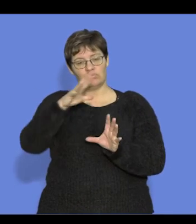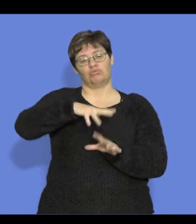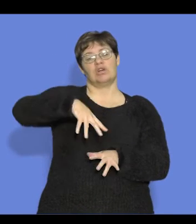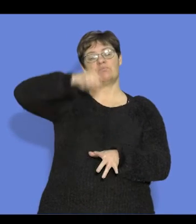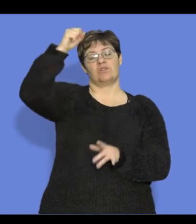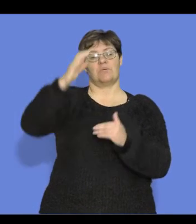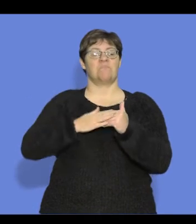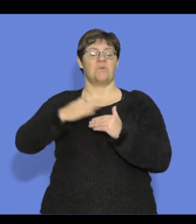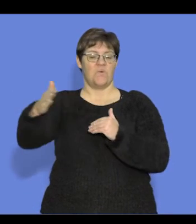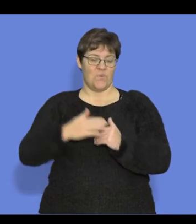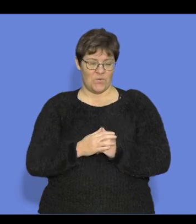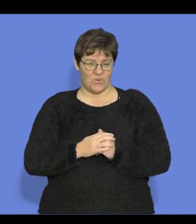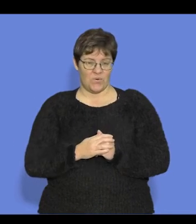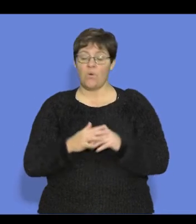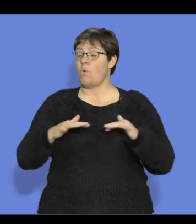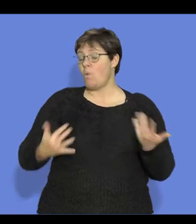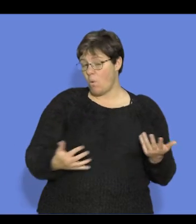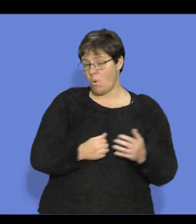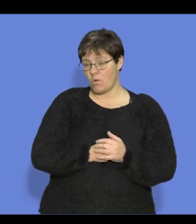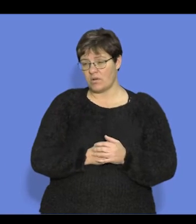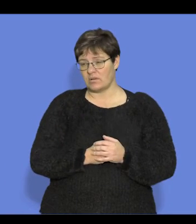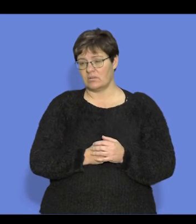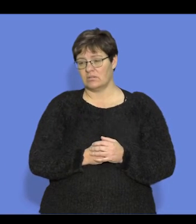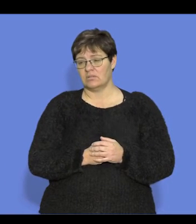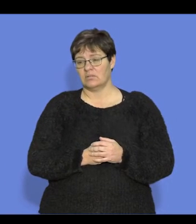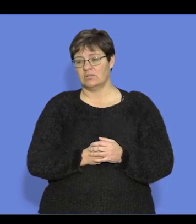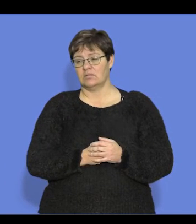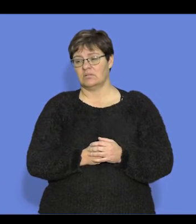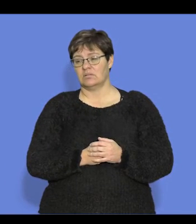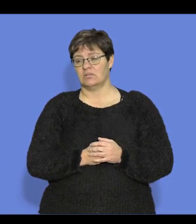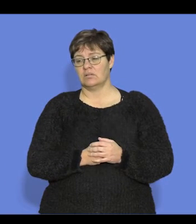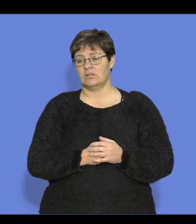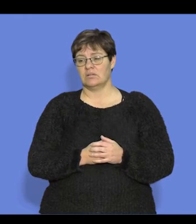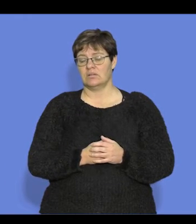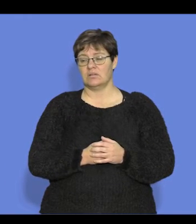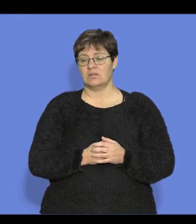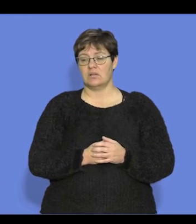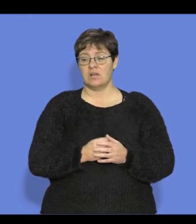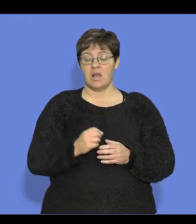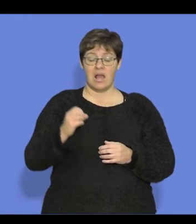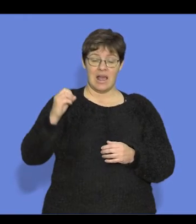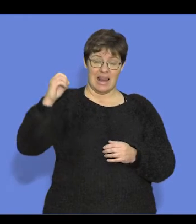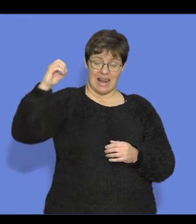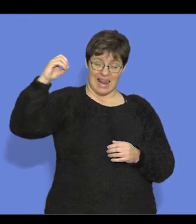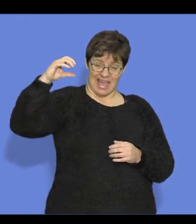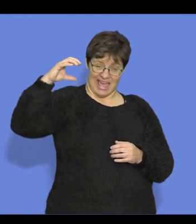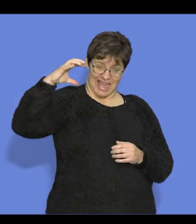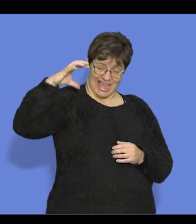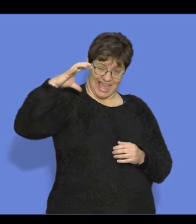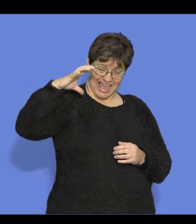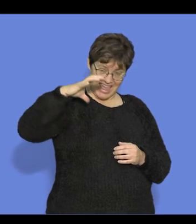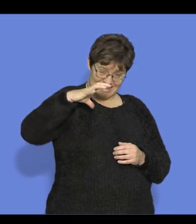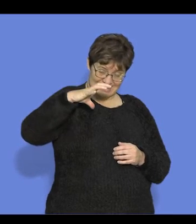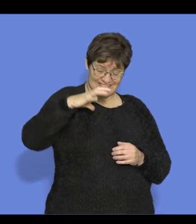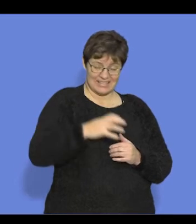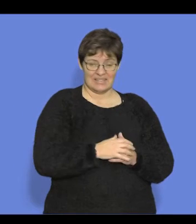transpiration, or it could be expressed in a different way as an increase in light intensity, which is the same as saying